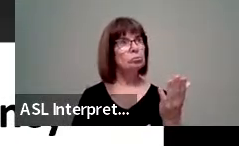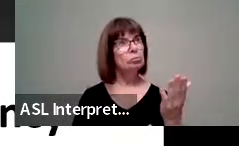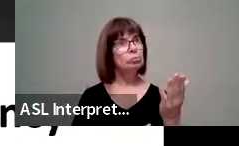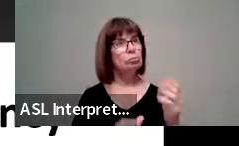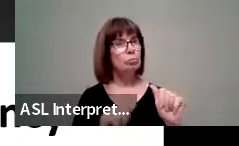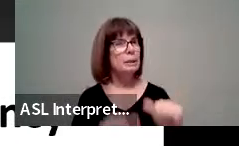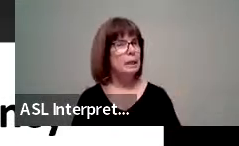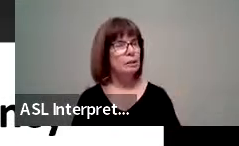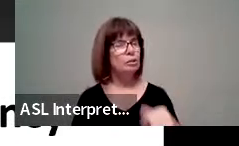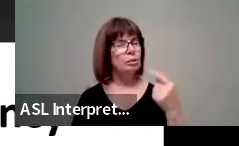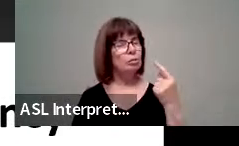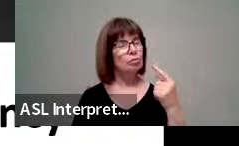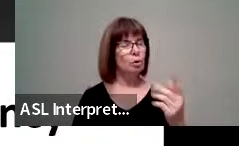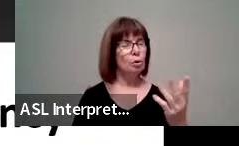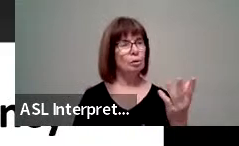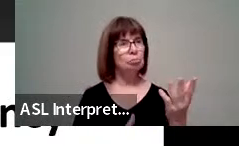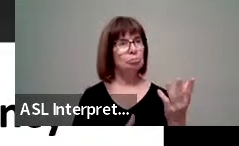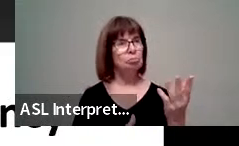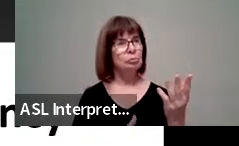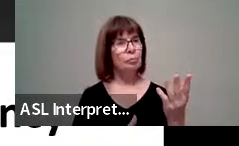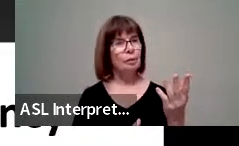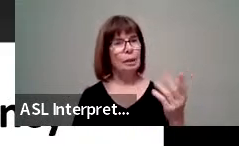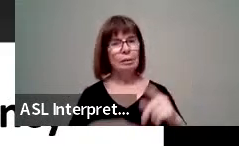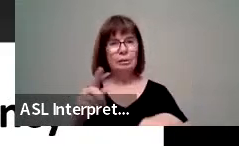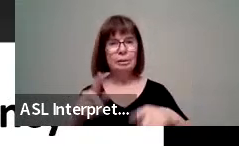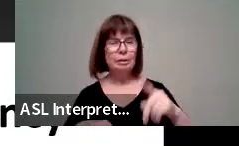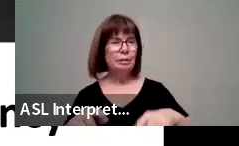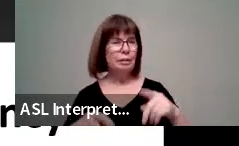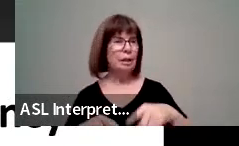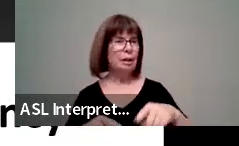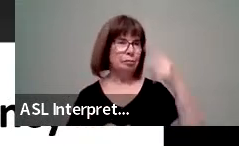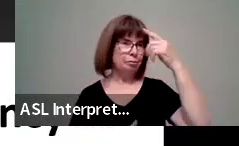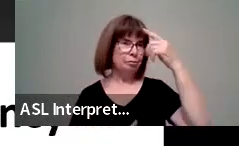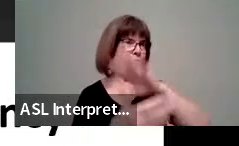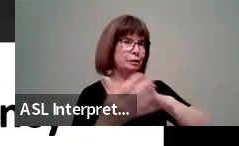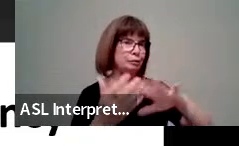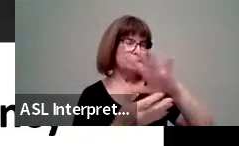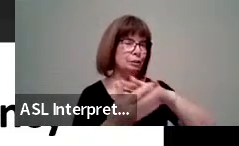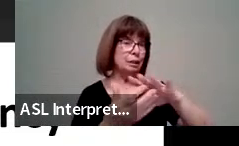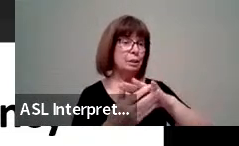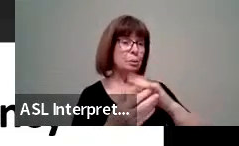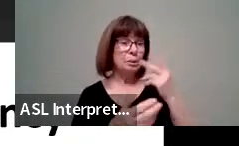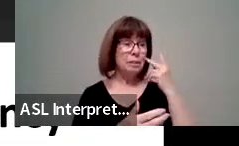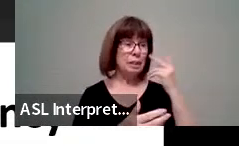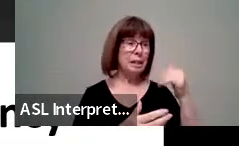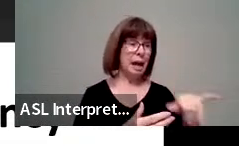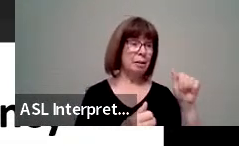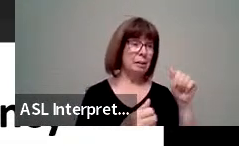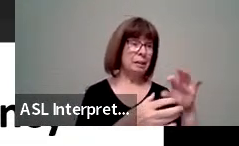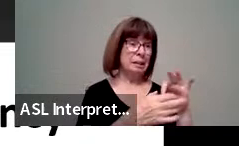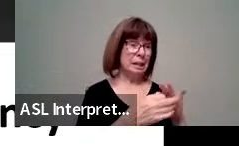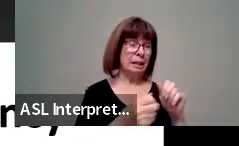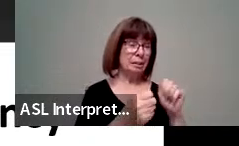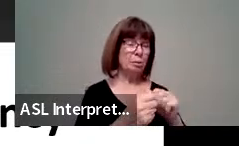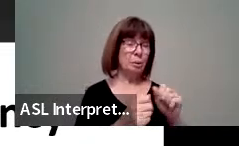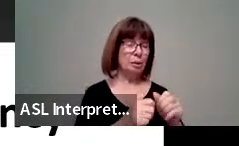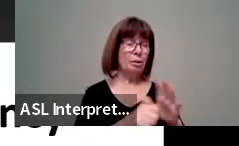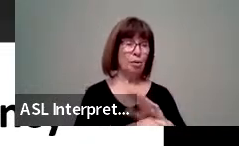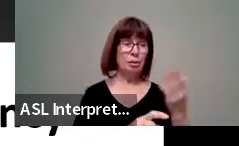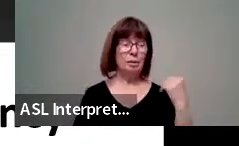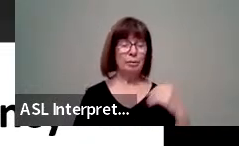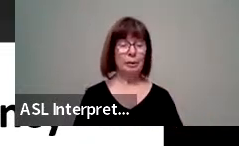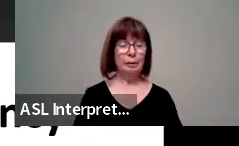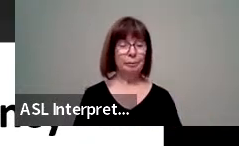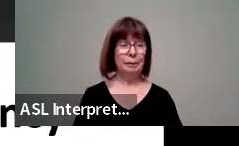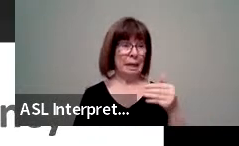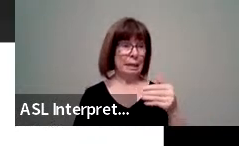for all kinds of messaging confusion as we've seen before with COVID. Next slide.